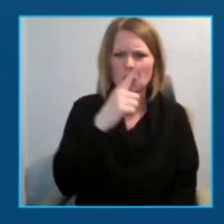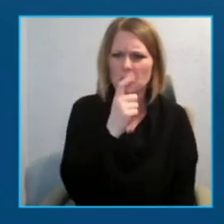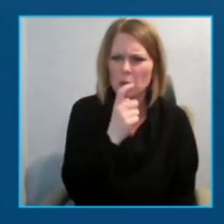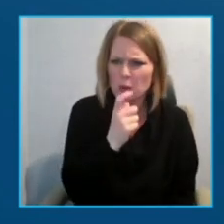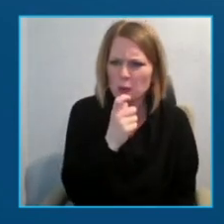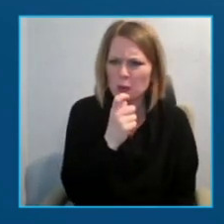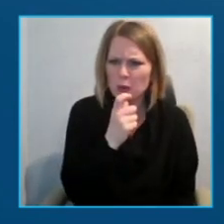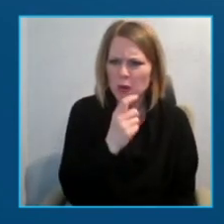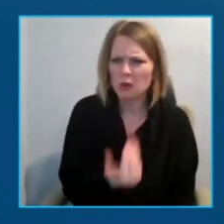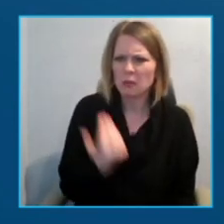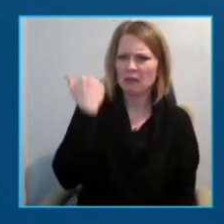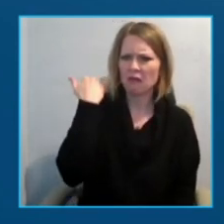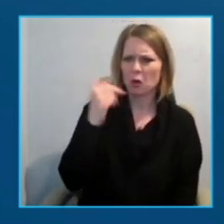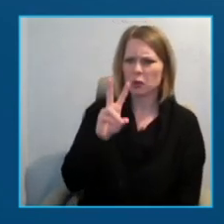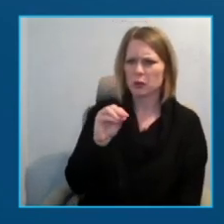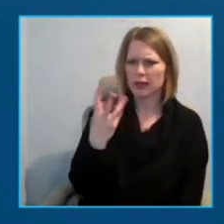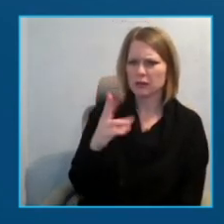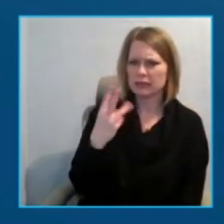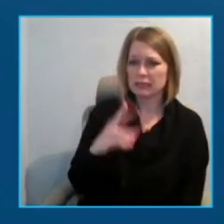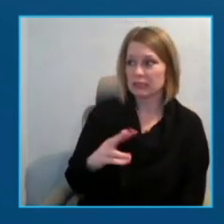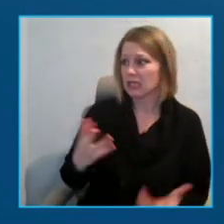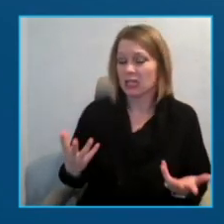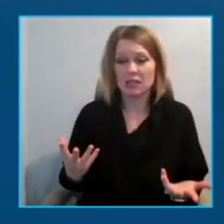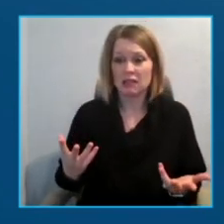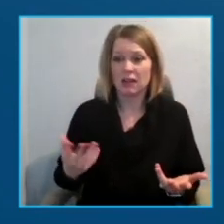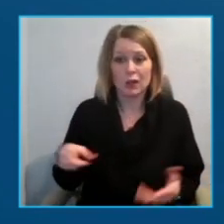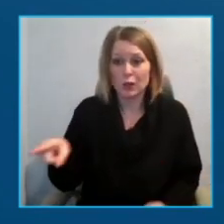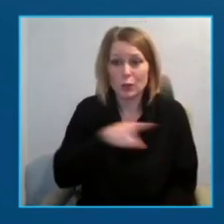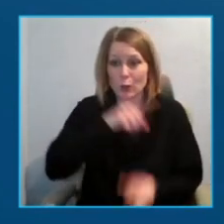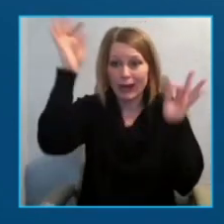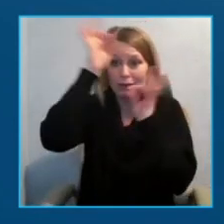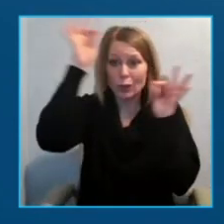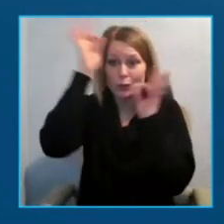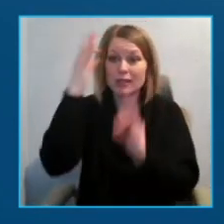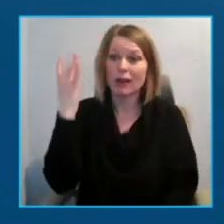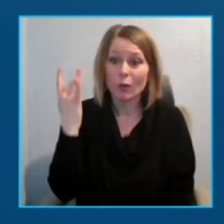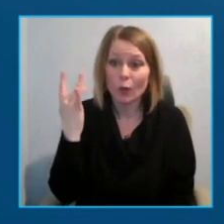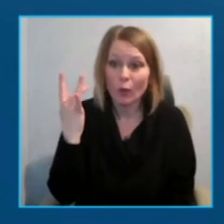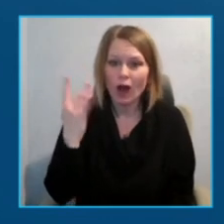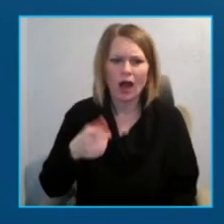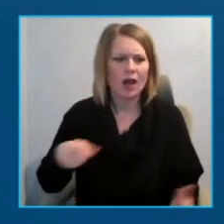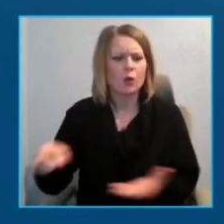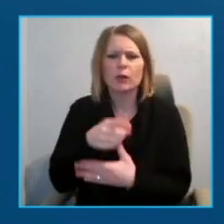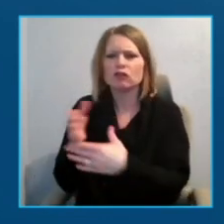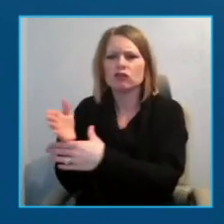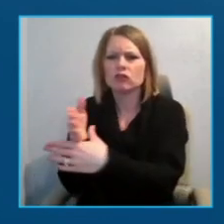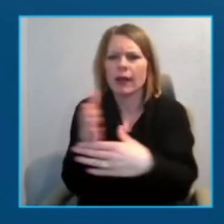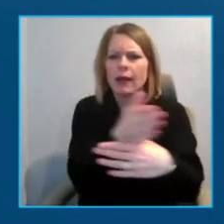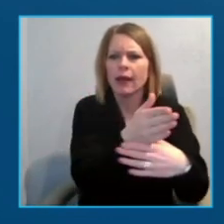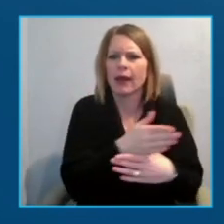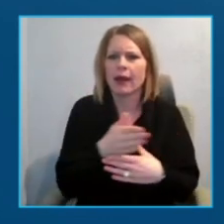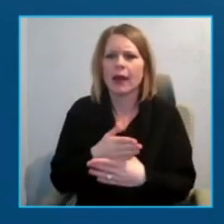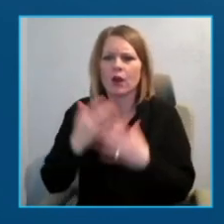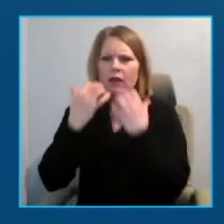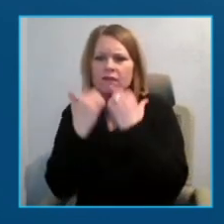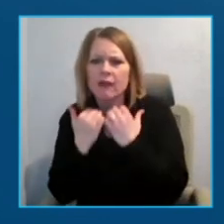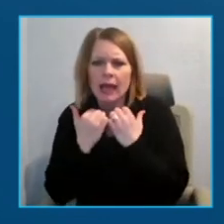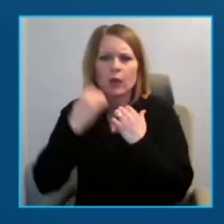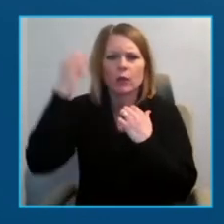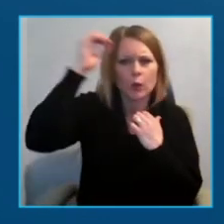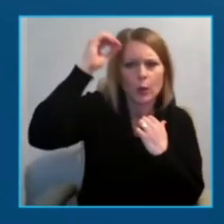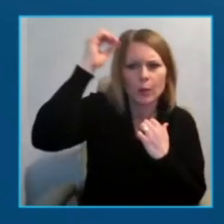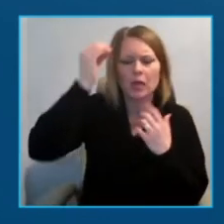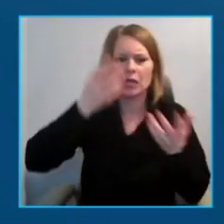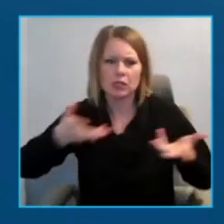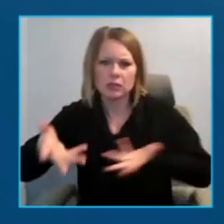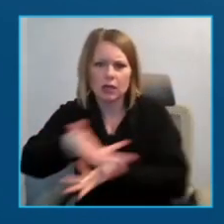debate about our shared values, how we get there, how we build a party that everybody can be proud of. And think about it,